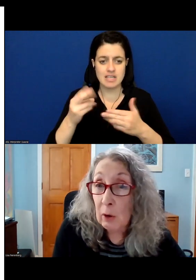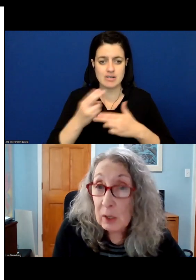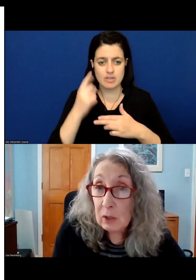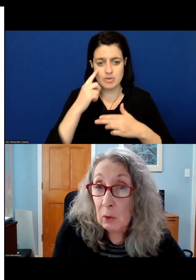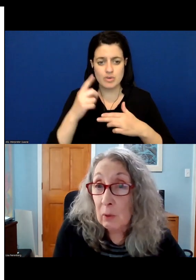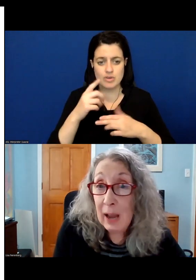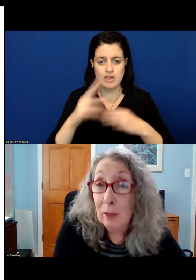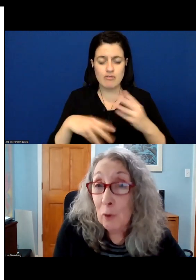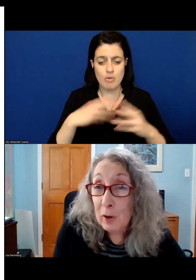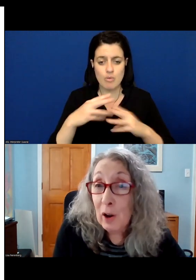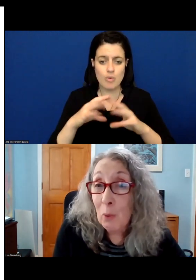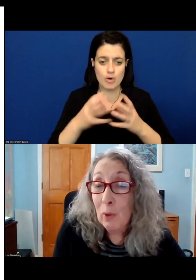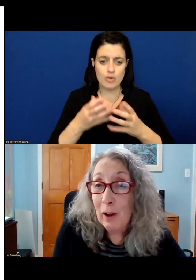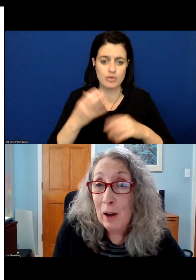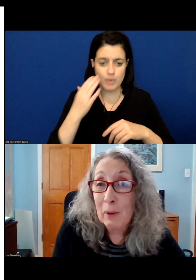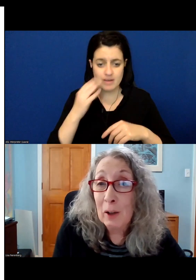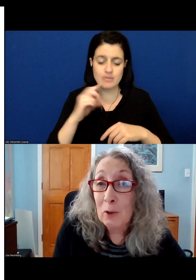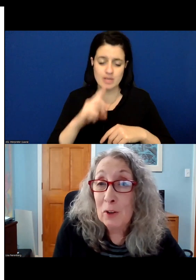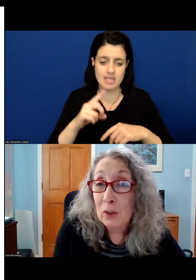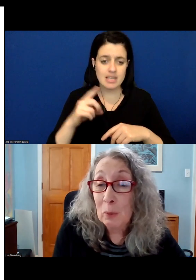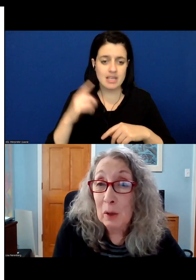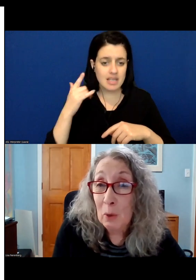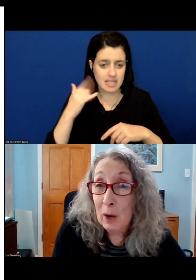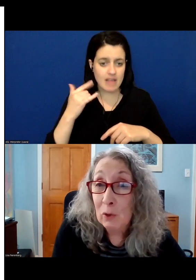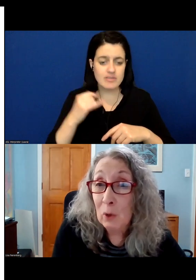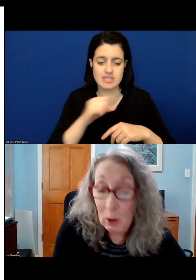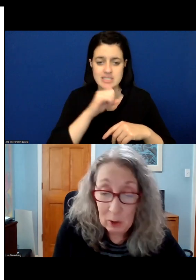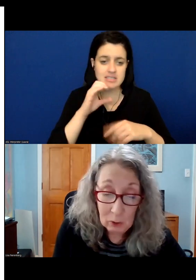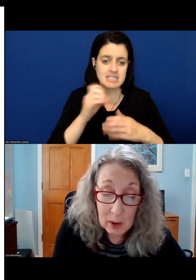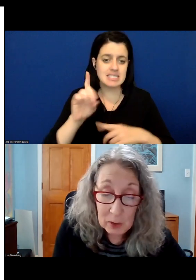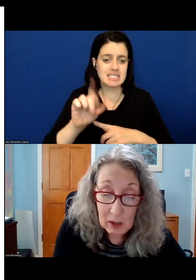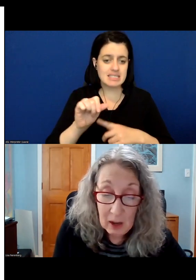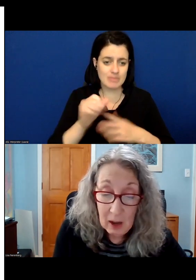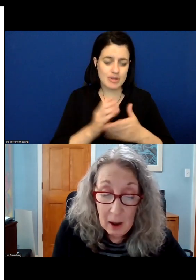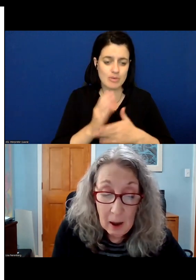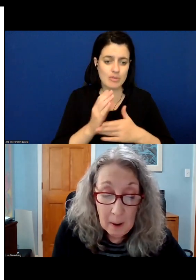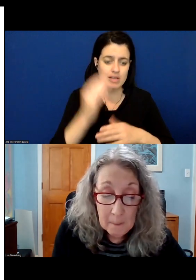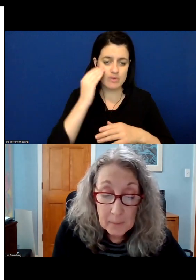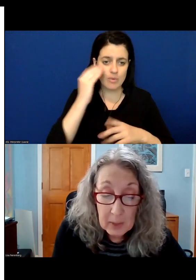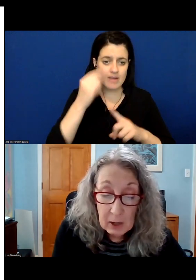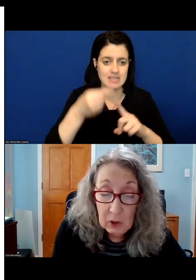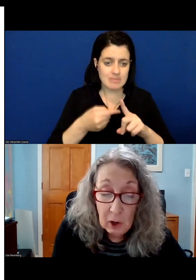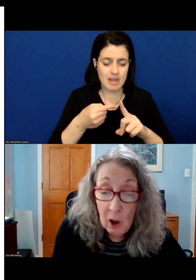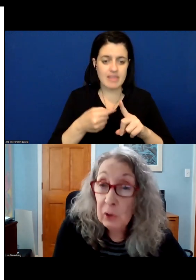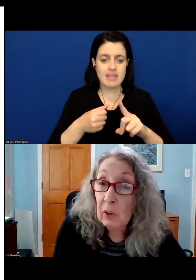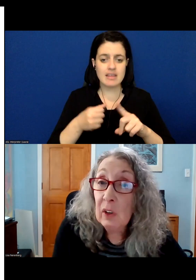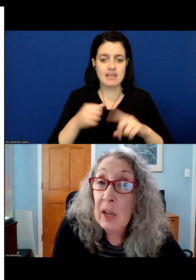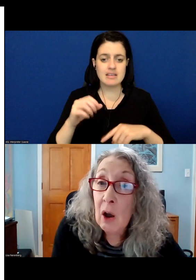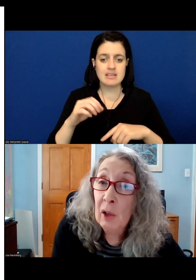World Awareness or California Elder and Disability Rights Awareness Month.